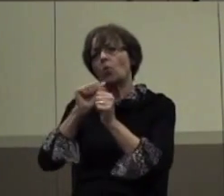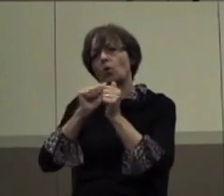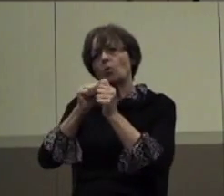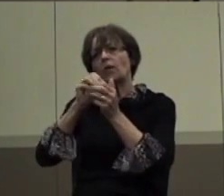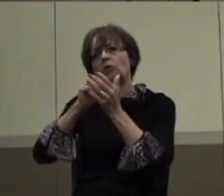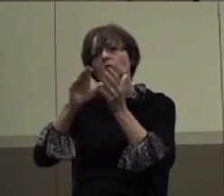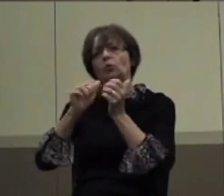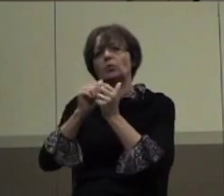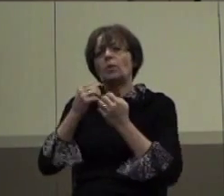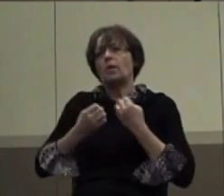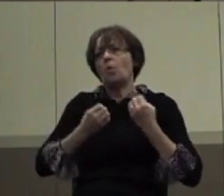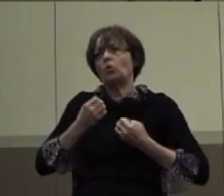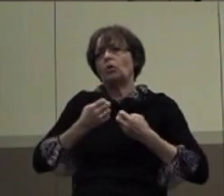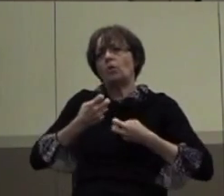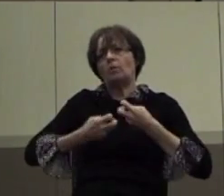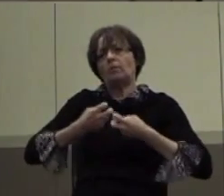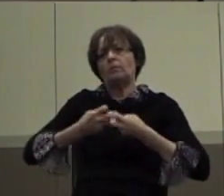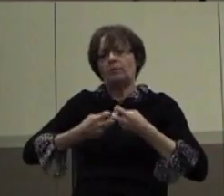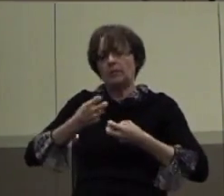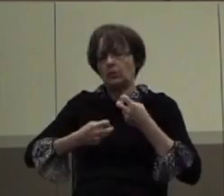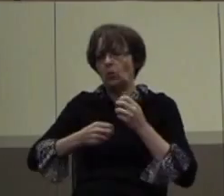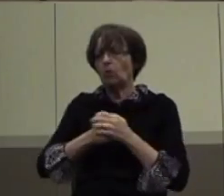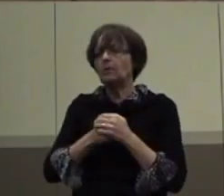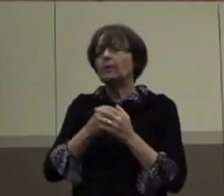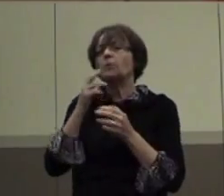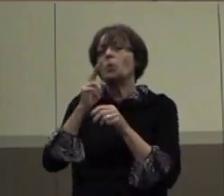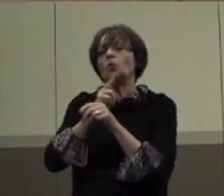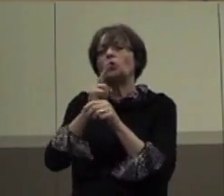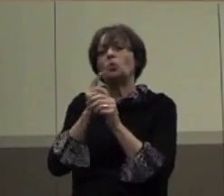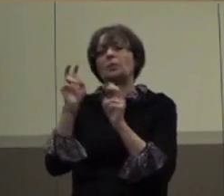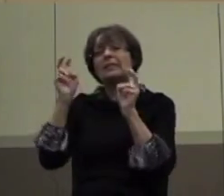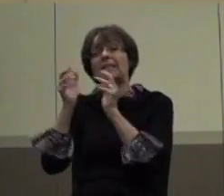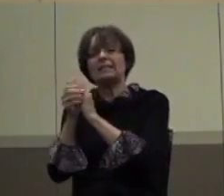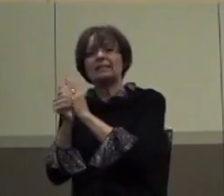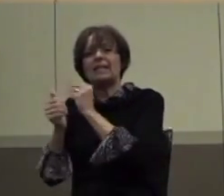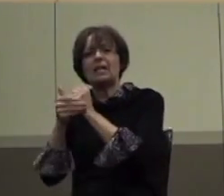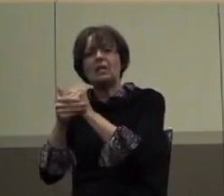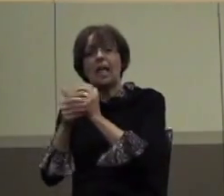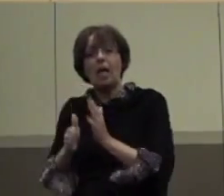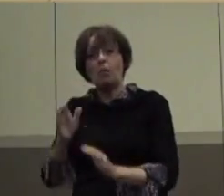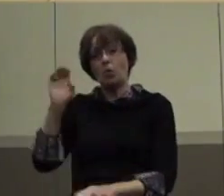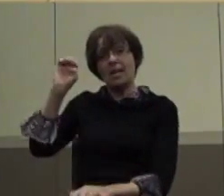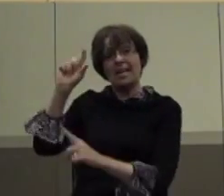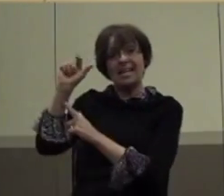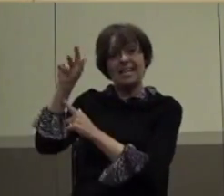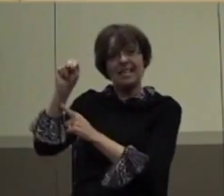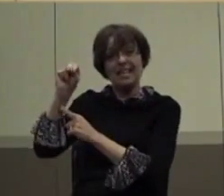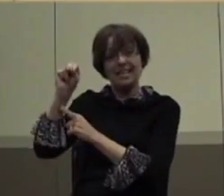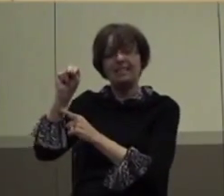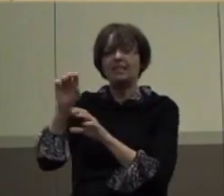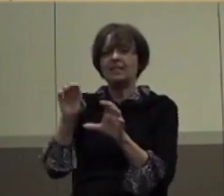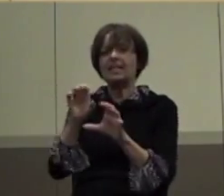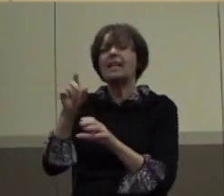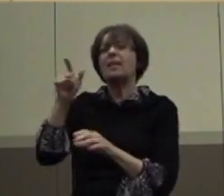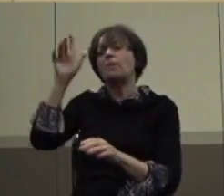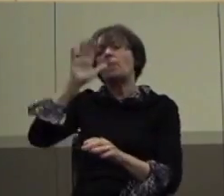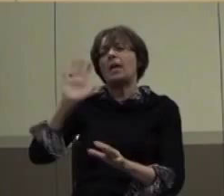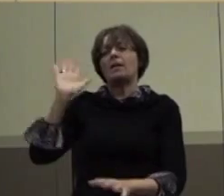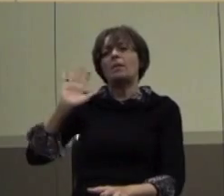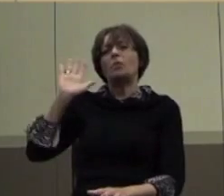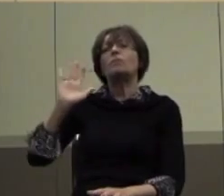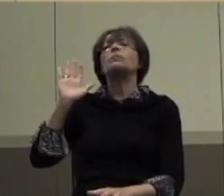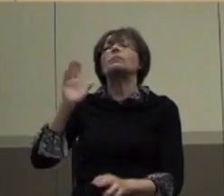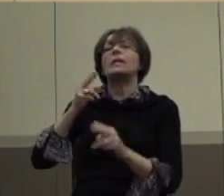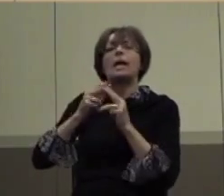behavioral disorders will use The Skilled Helper because what Egan has done is there was a man a number of years ago named